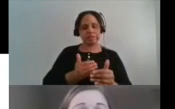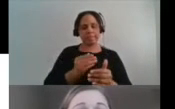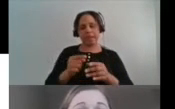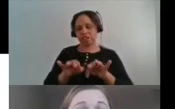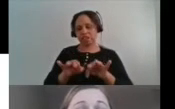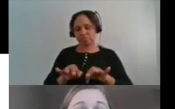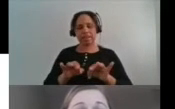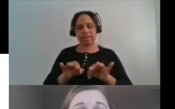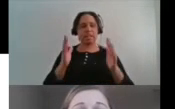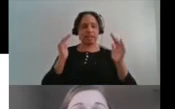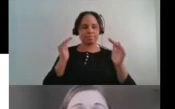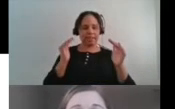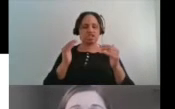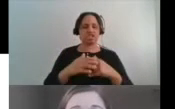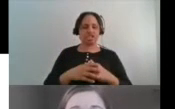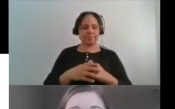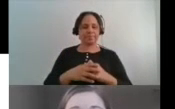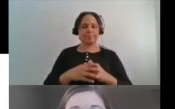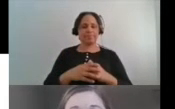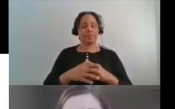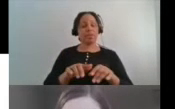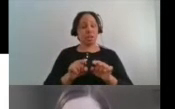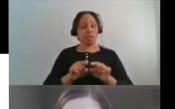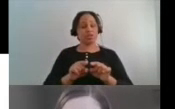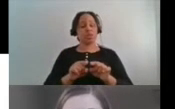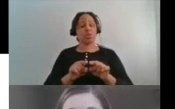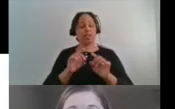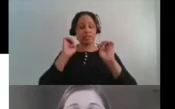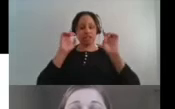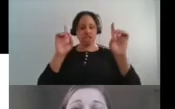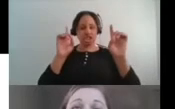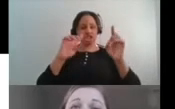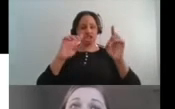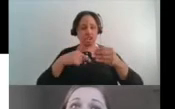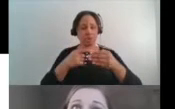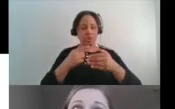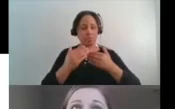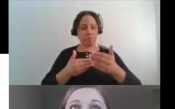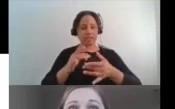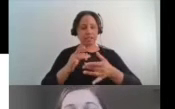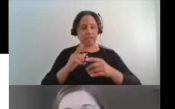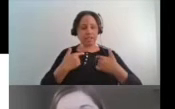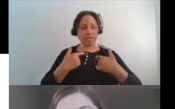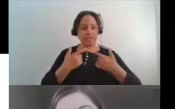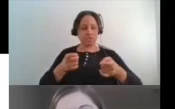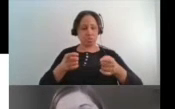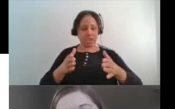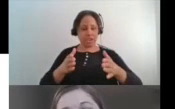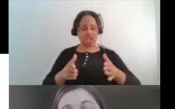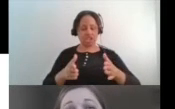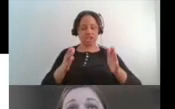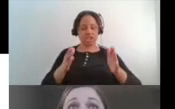that. And then it's also, again, education about the process of living donation, what the surgery, the expectations